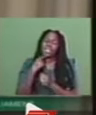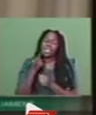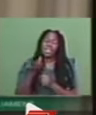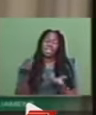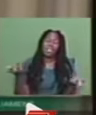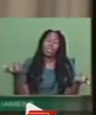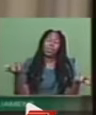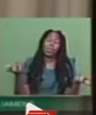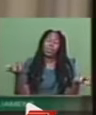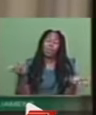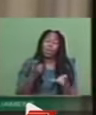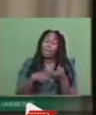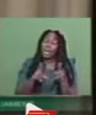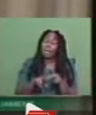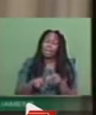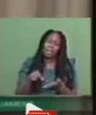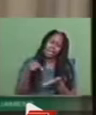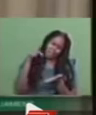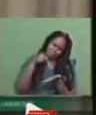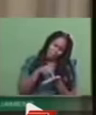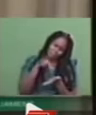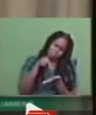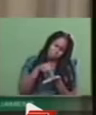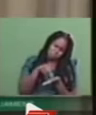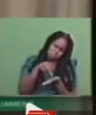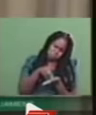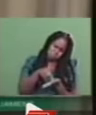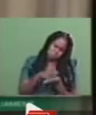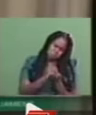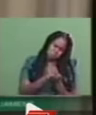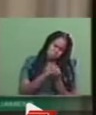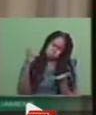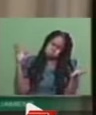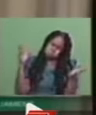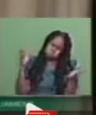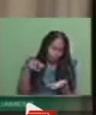public sector debt to GDP ratio a whopping